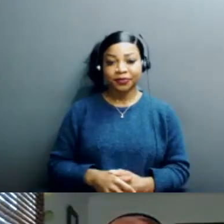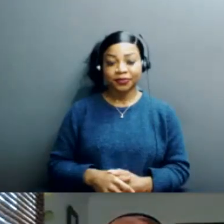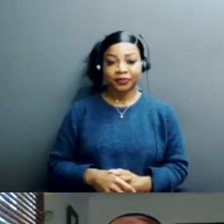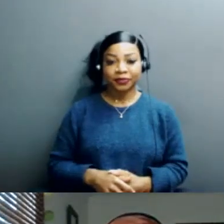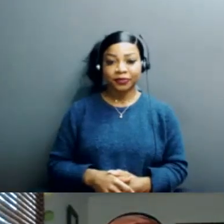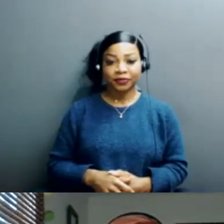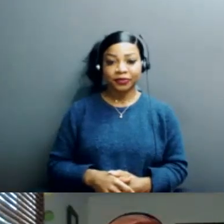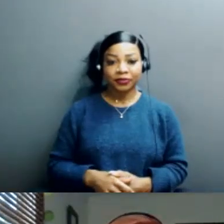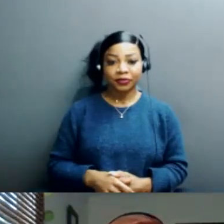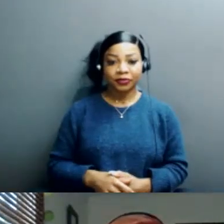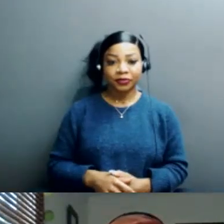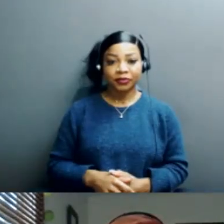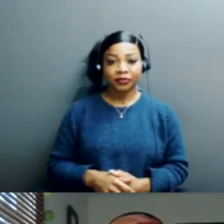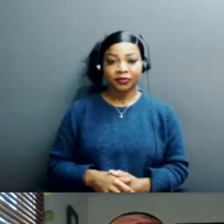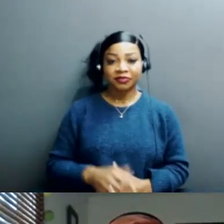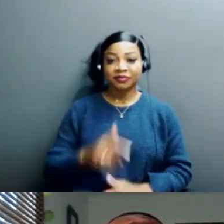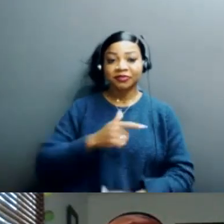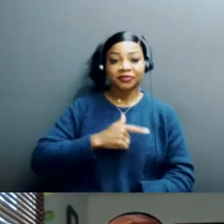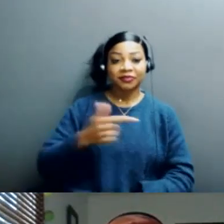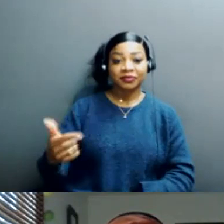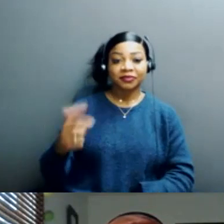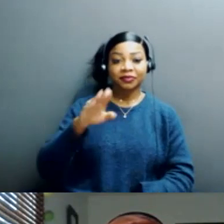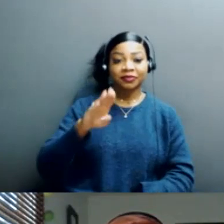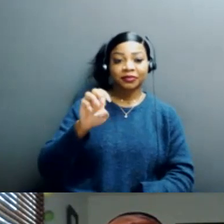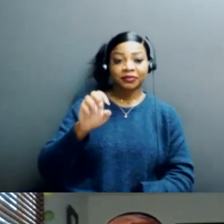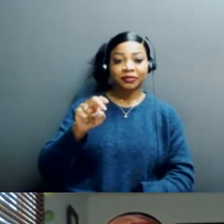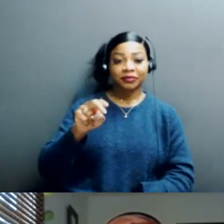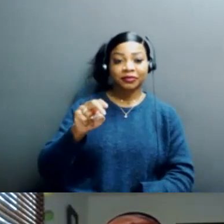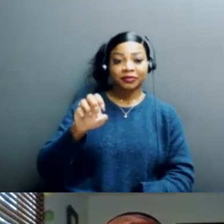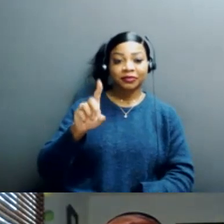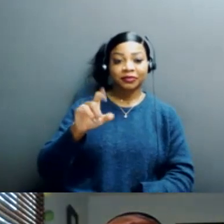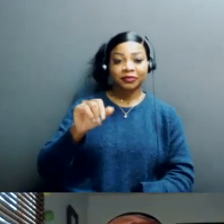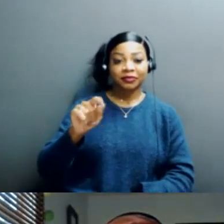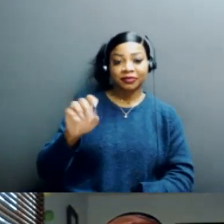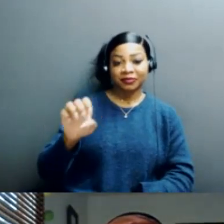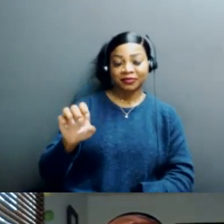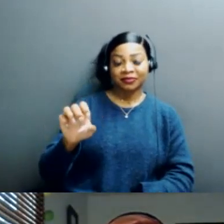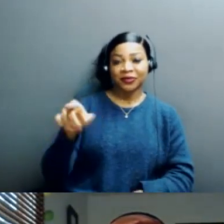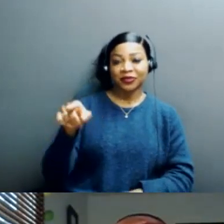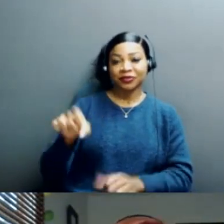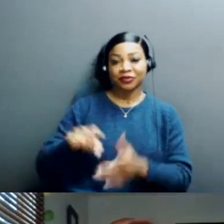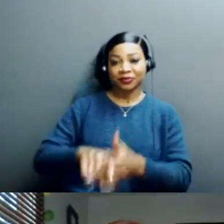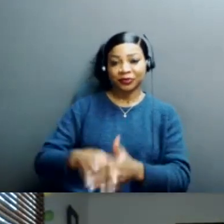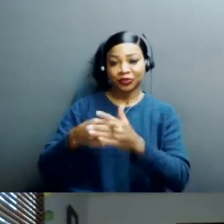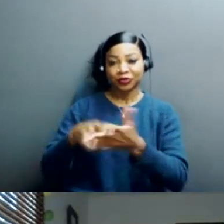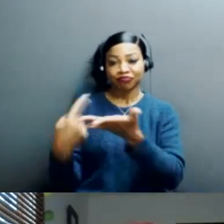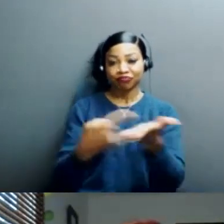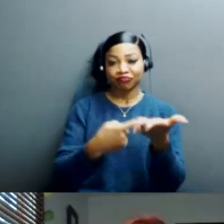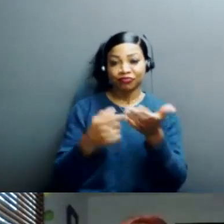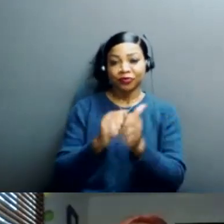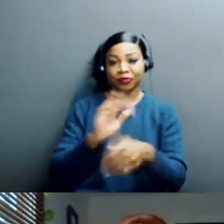so I'm going to turn it over to Benedict and she can start our conversation with our speakers today thank you Ryan